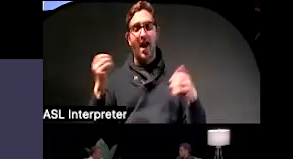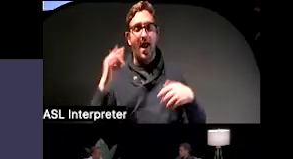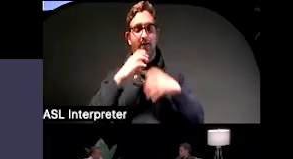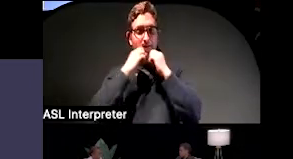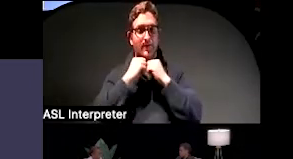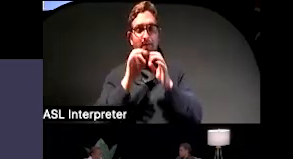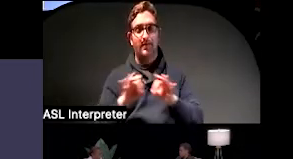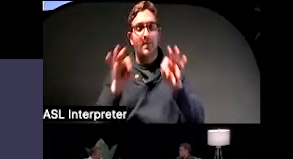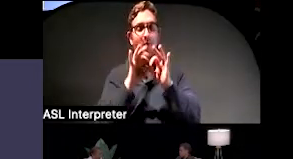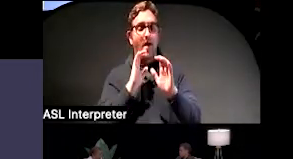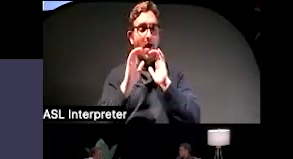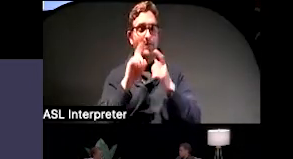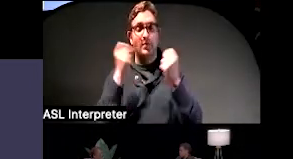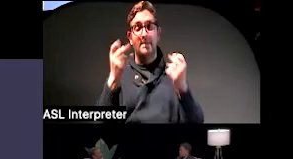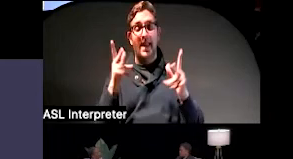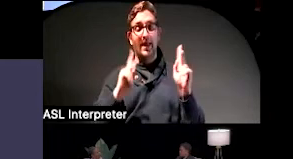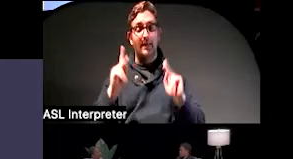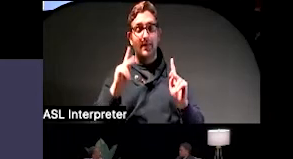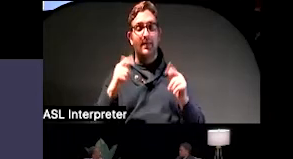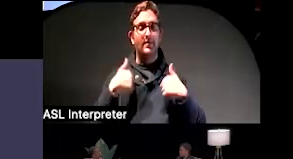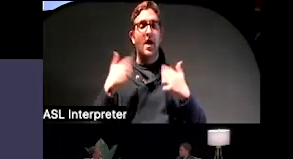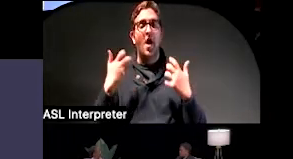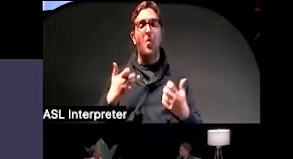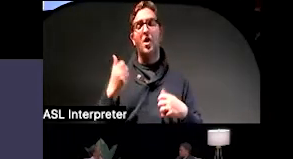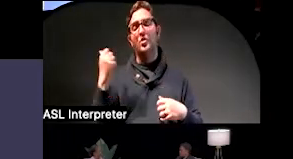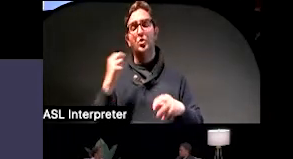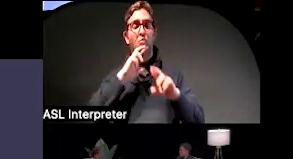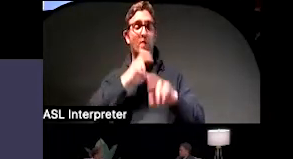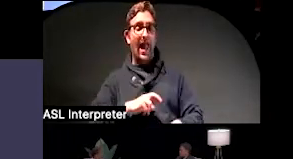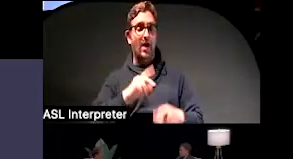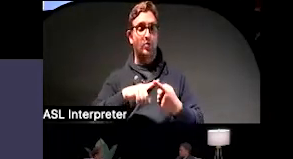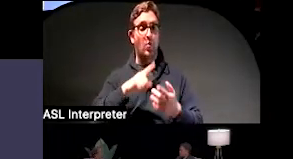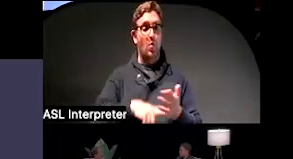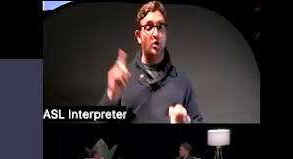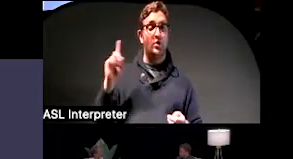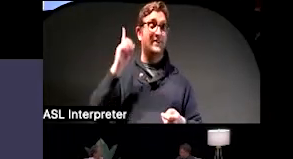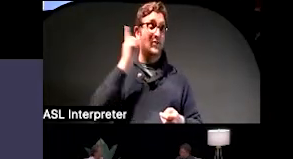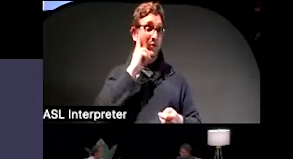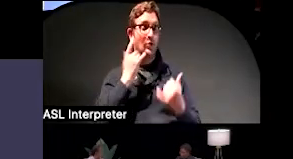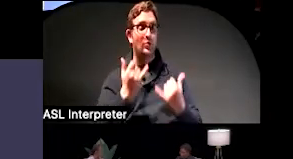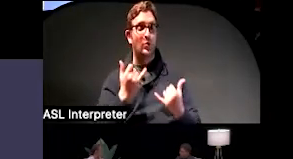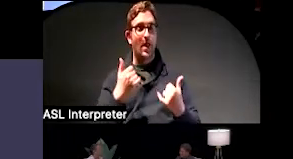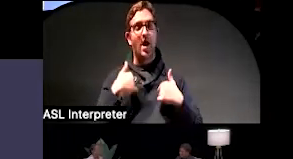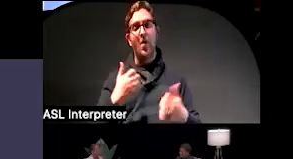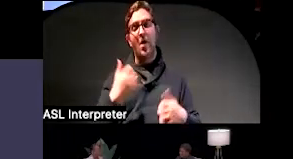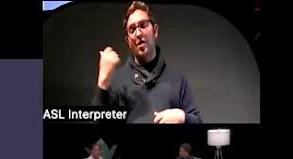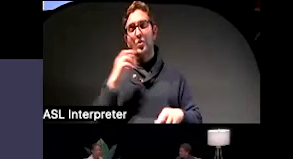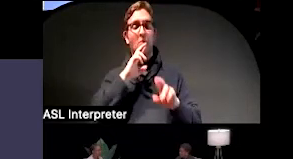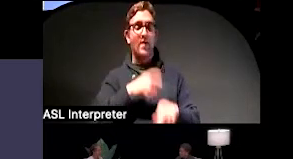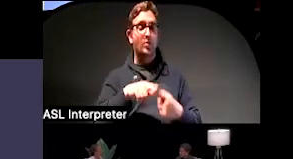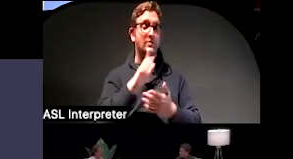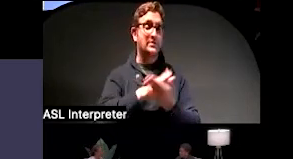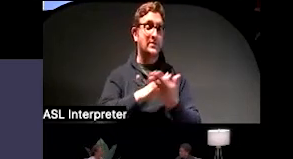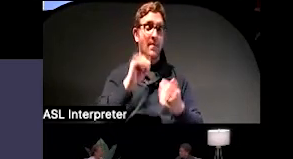many people. And I want you to react to what you've heard today. I want you to react to some of the